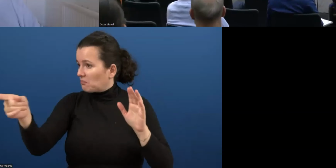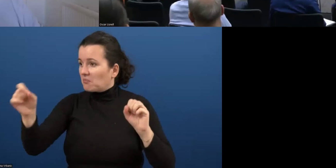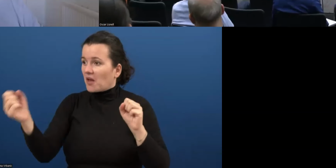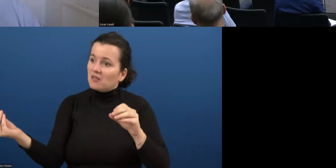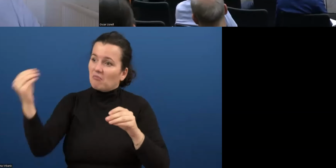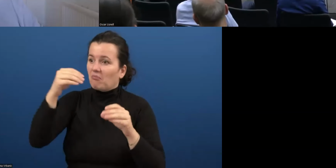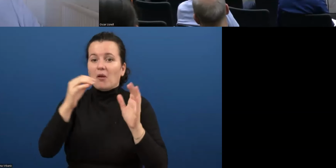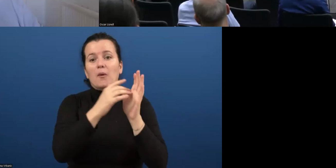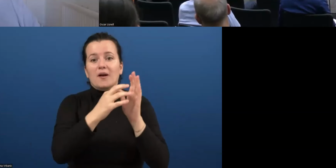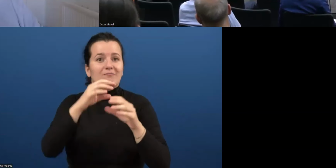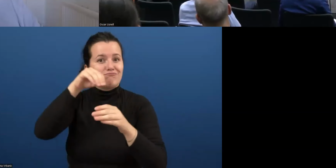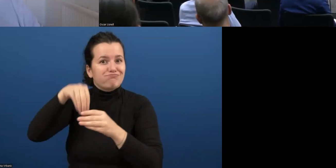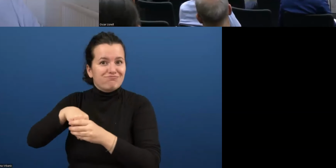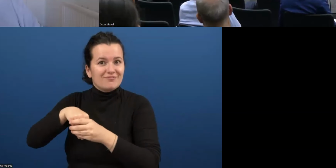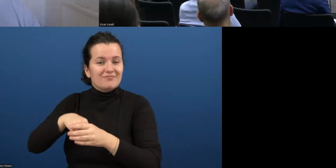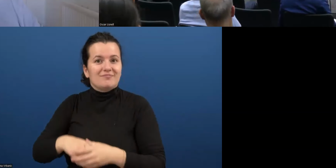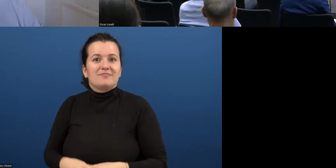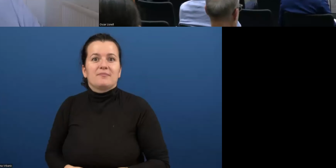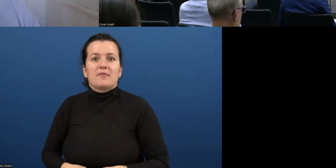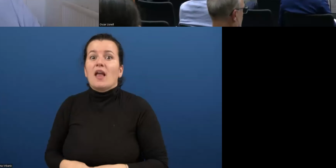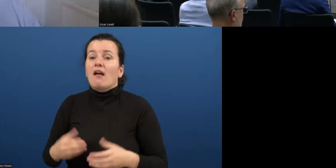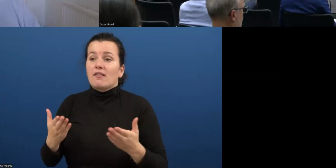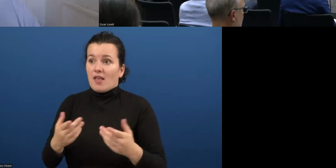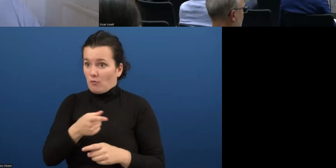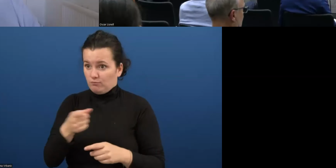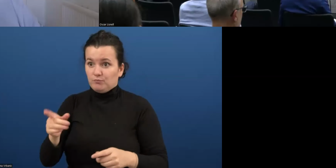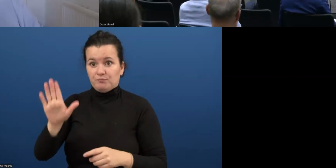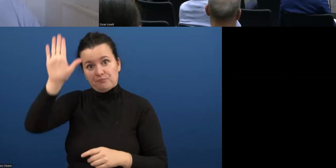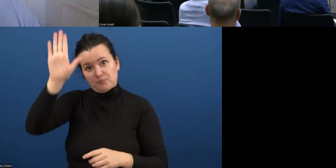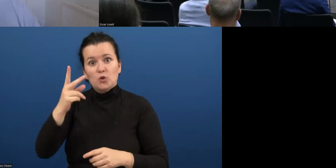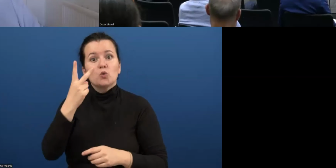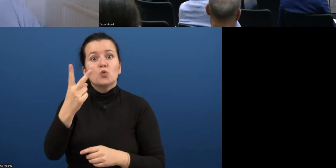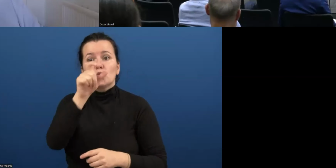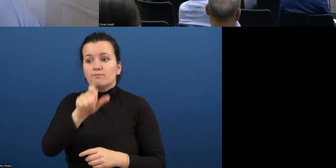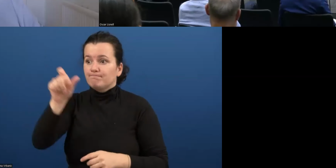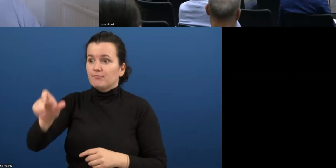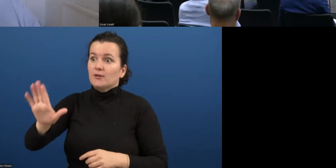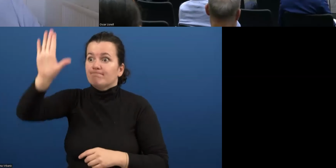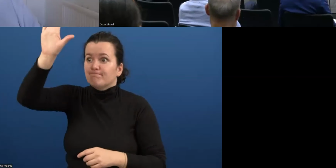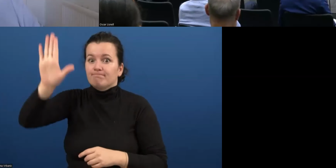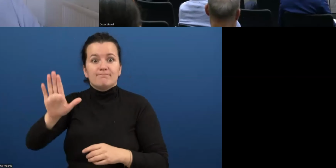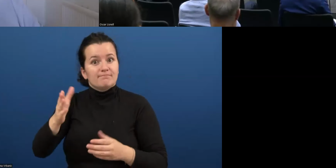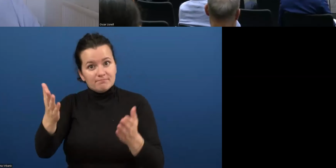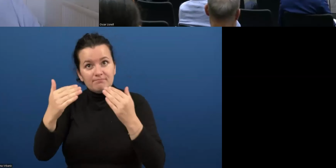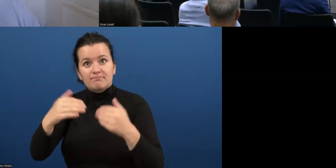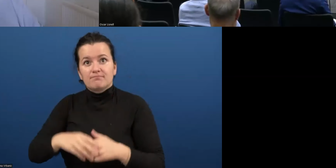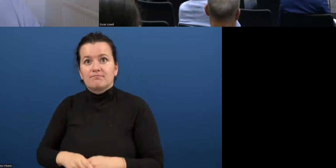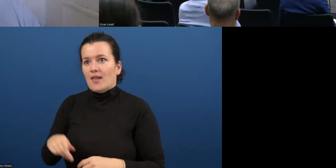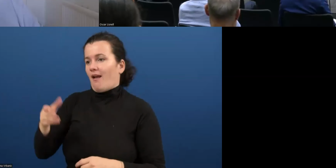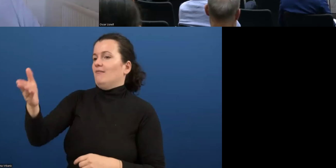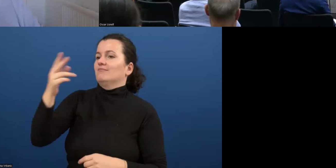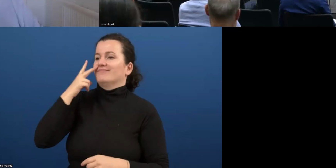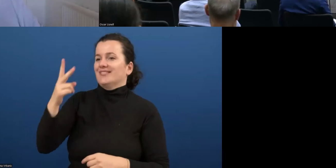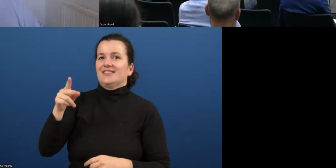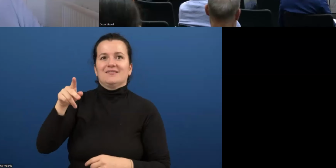a duet though. So two volunteer people come up to me now. Patricia, are you one of the volunteers? Oh, yes. We